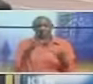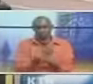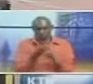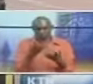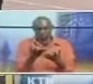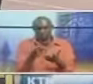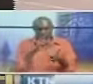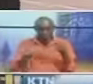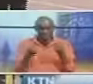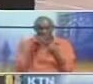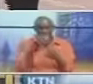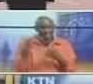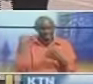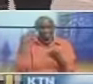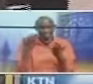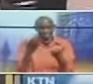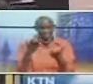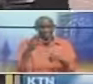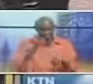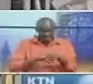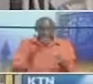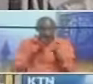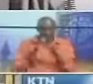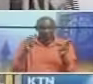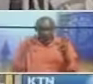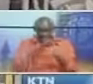that is what goes on behind the scenes to prepare